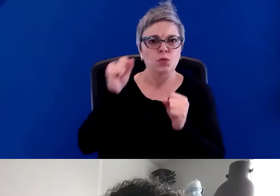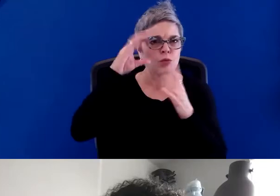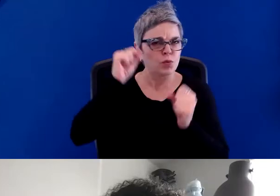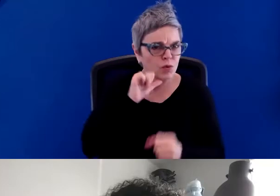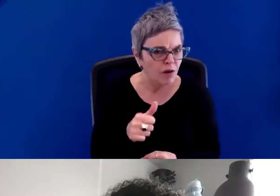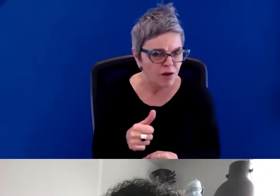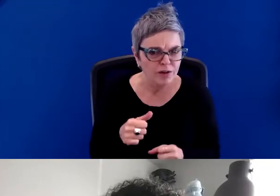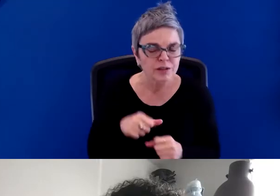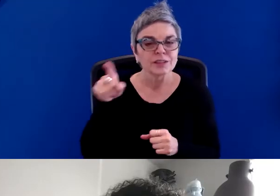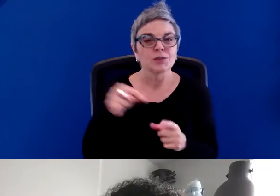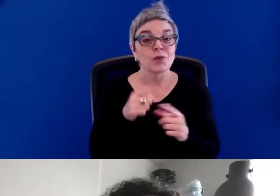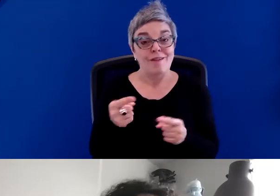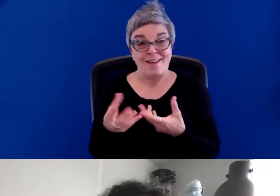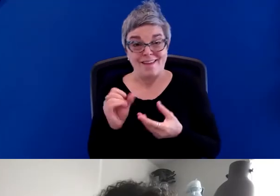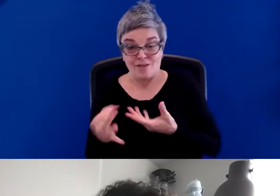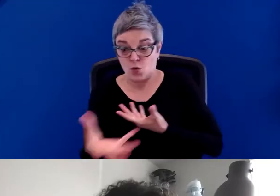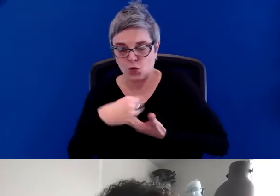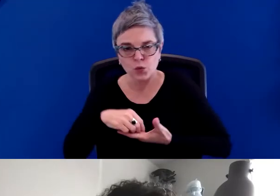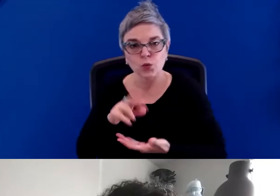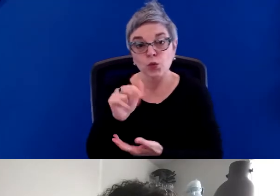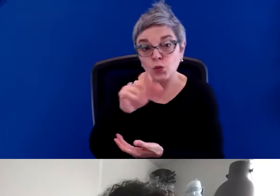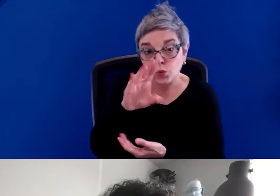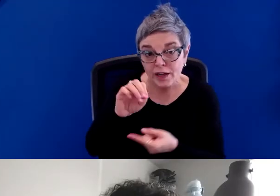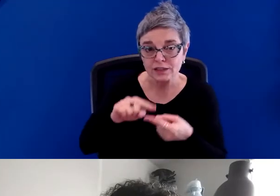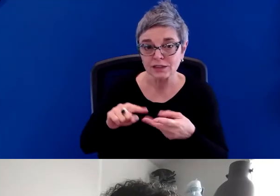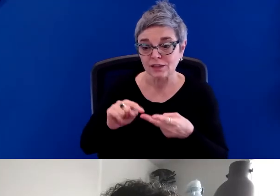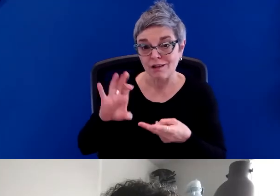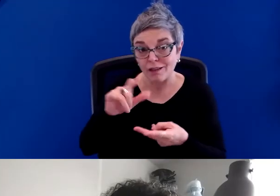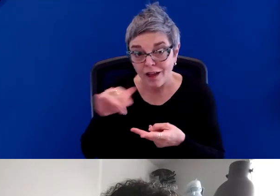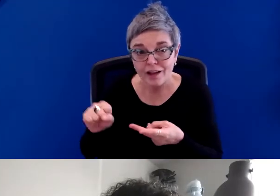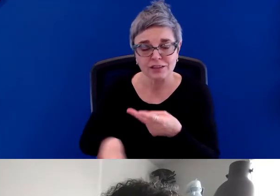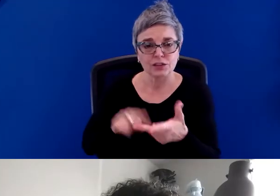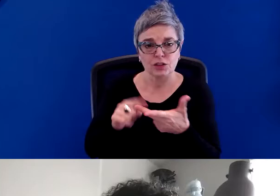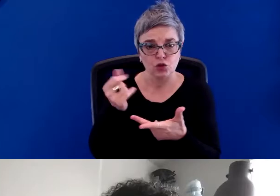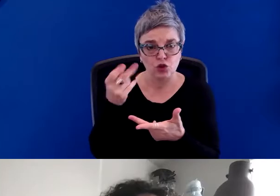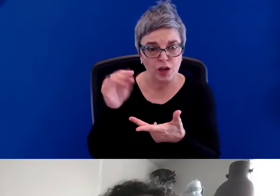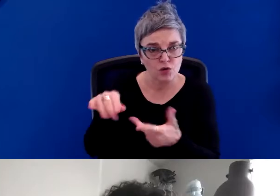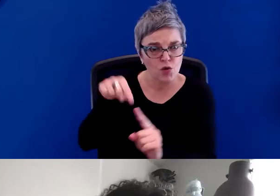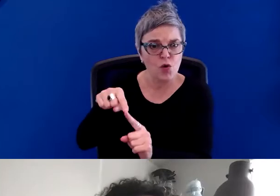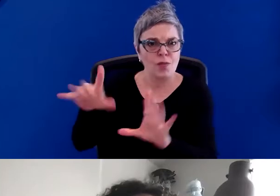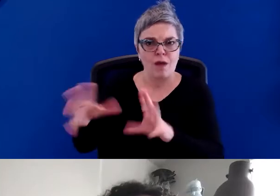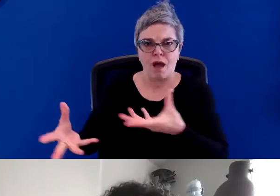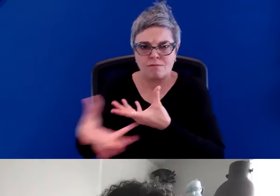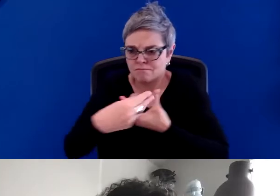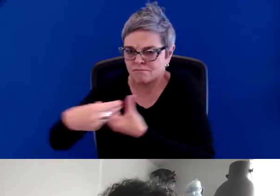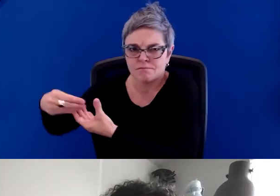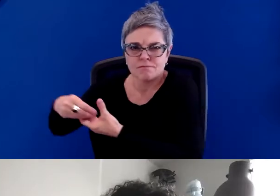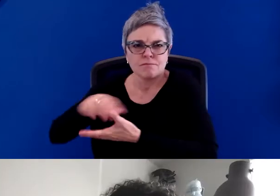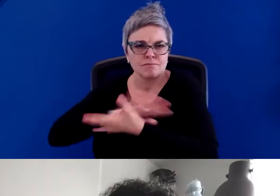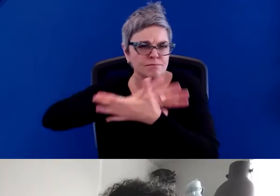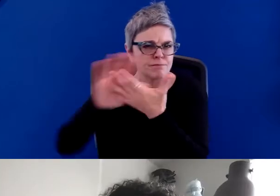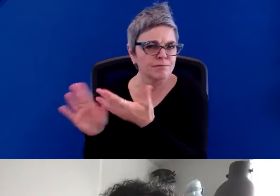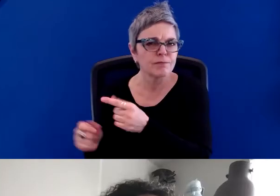to transcend that pro-life, pro-choice binary that's often prioritizing white women's experiences, like you've discussed, so